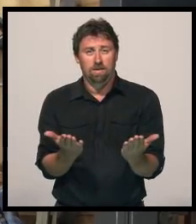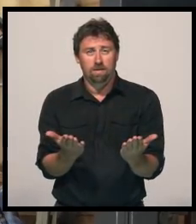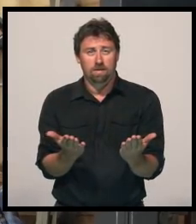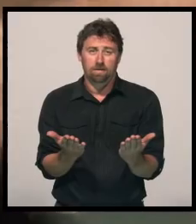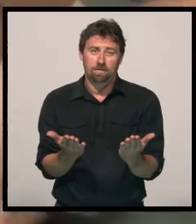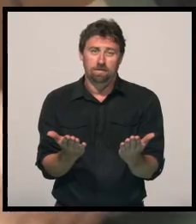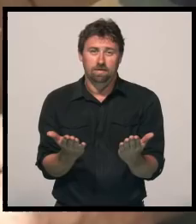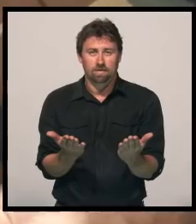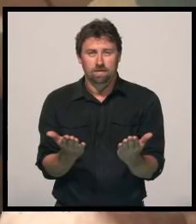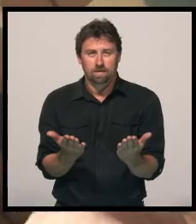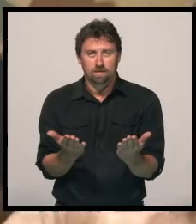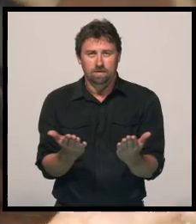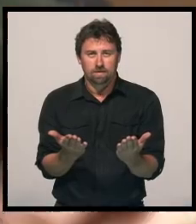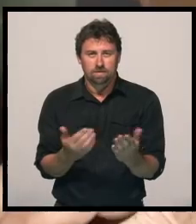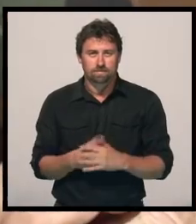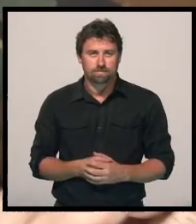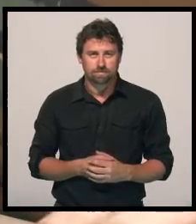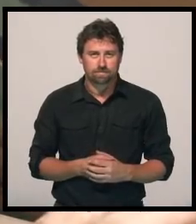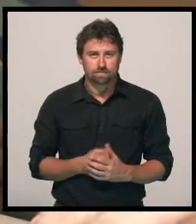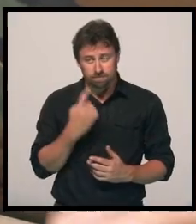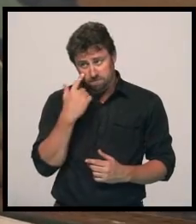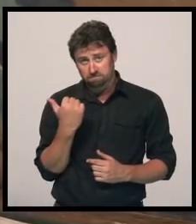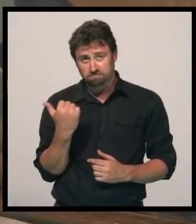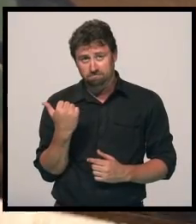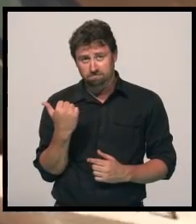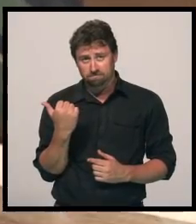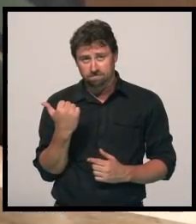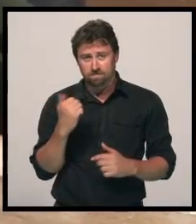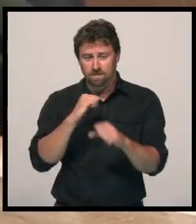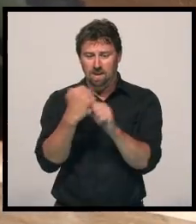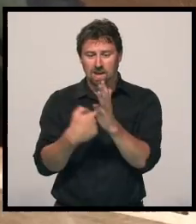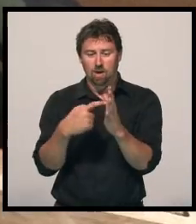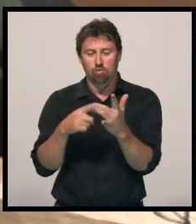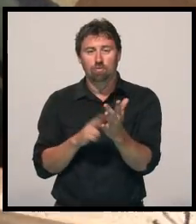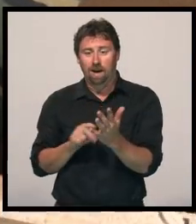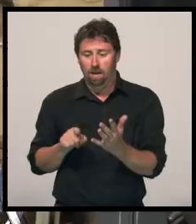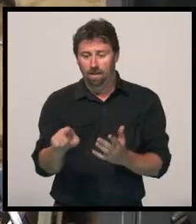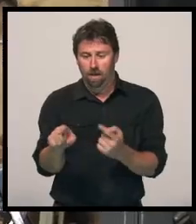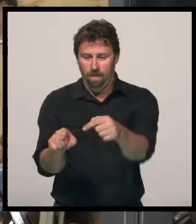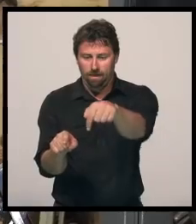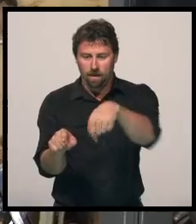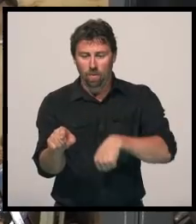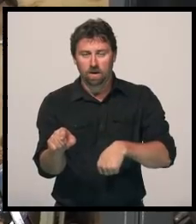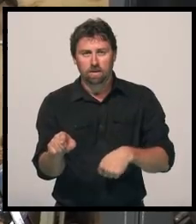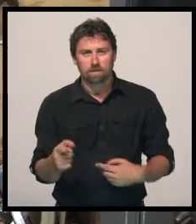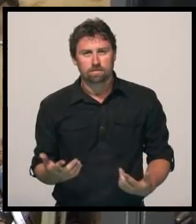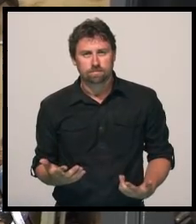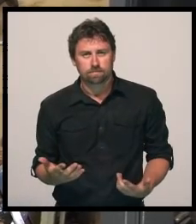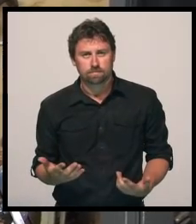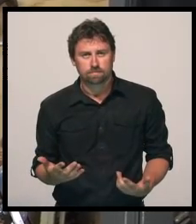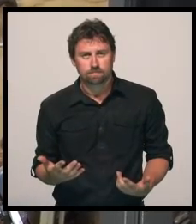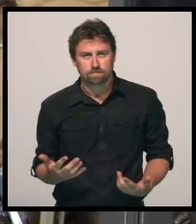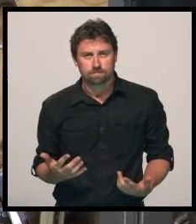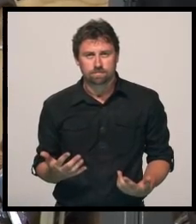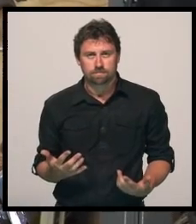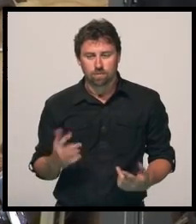bookmatch. If you bookmatch, then you can see the grain has changed direction. This still runs the same way